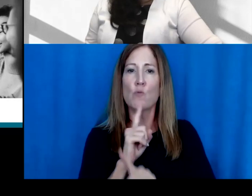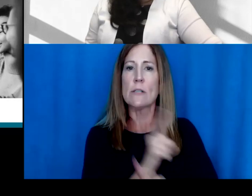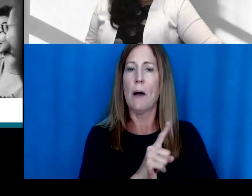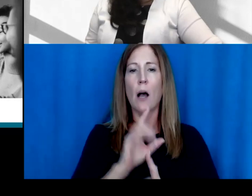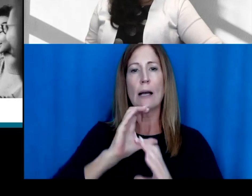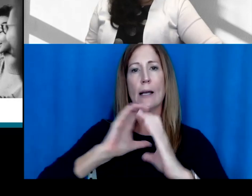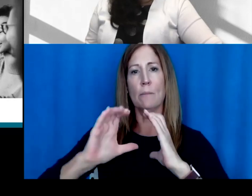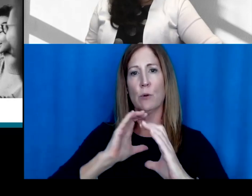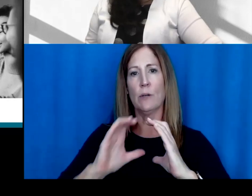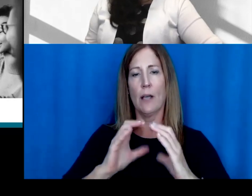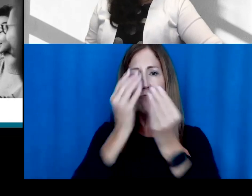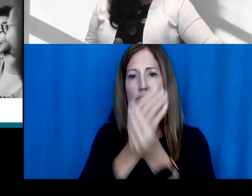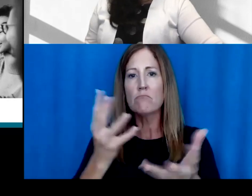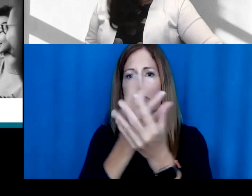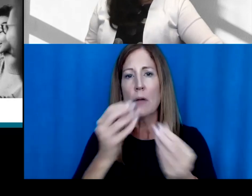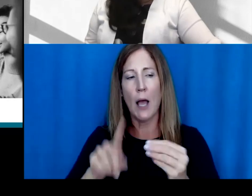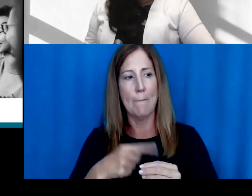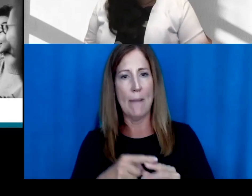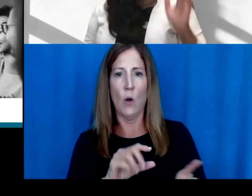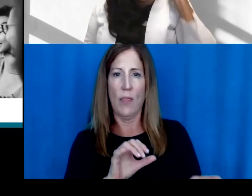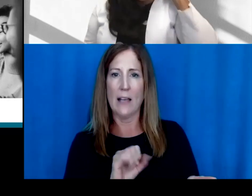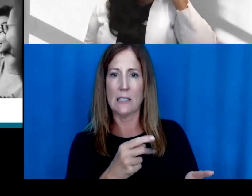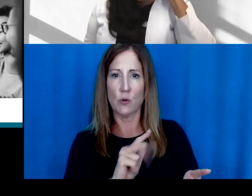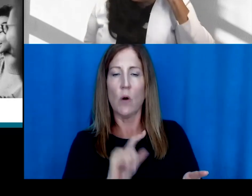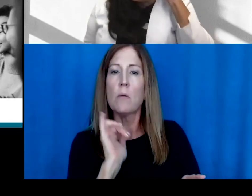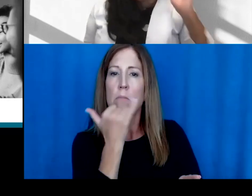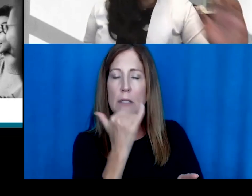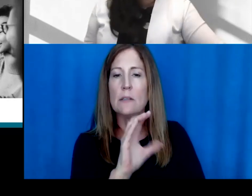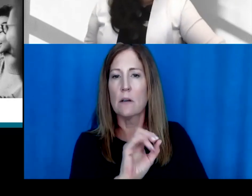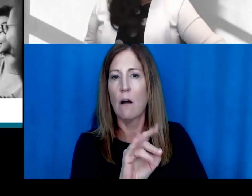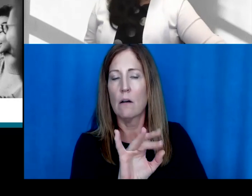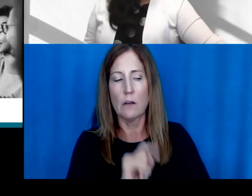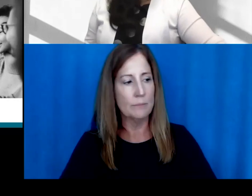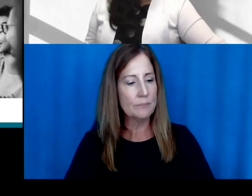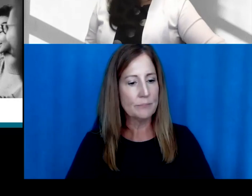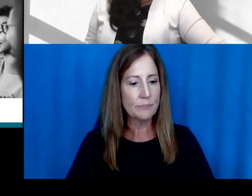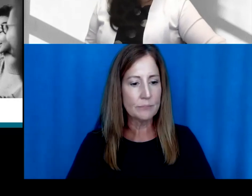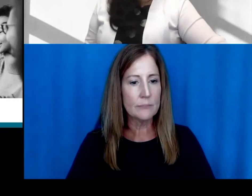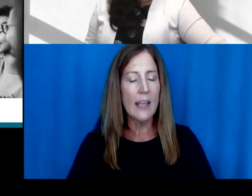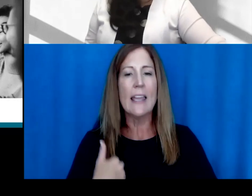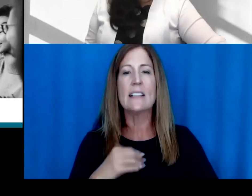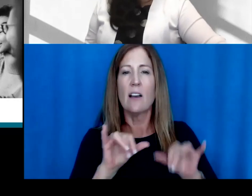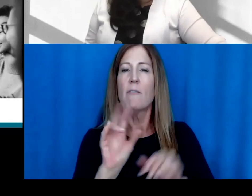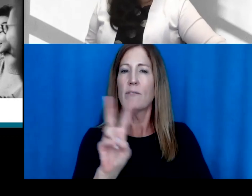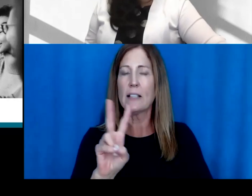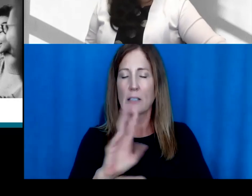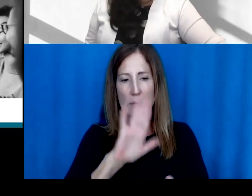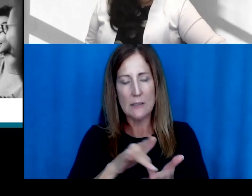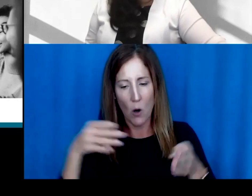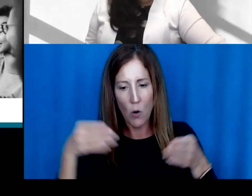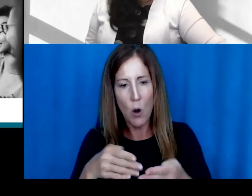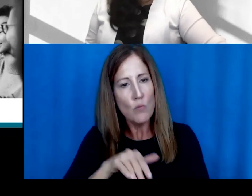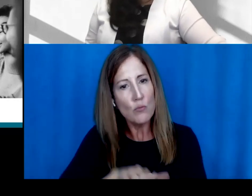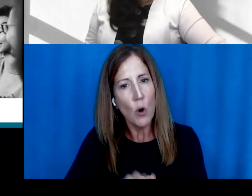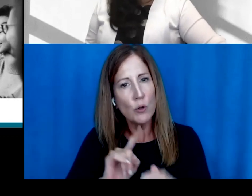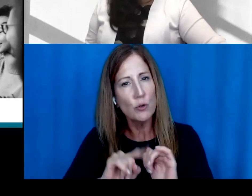the sexual misconduct. And our communication team brings a victim-centered approach that helps to navigate complex